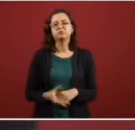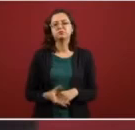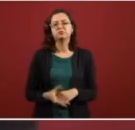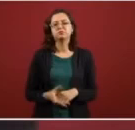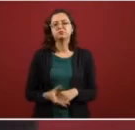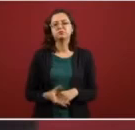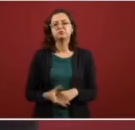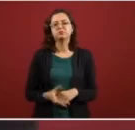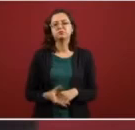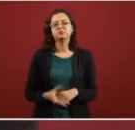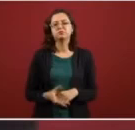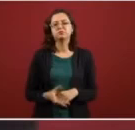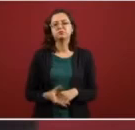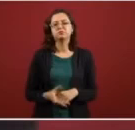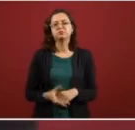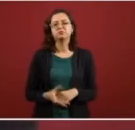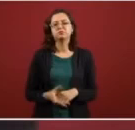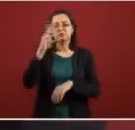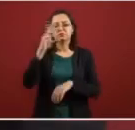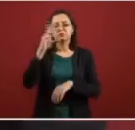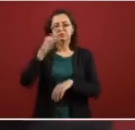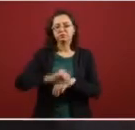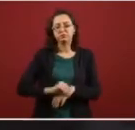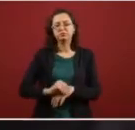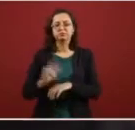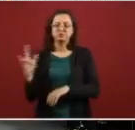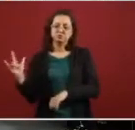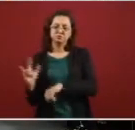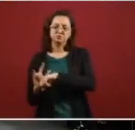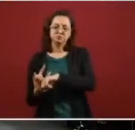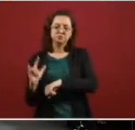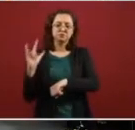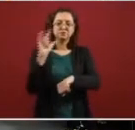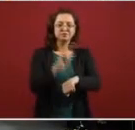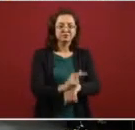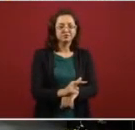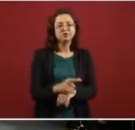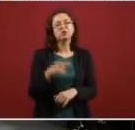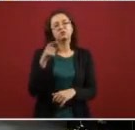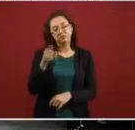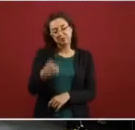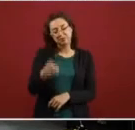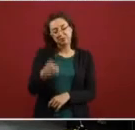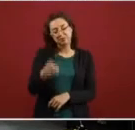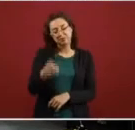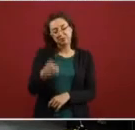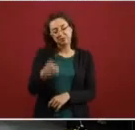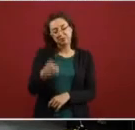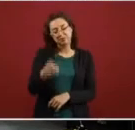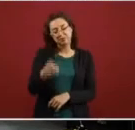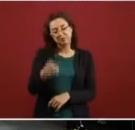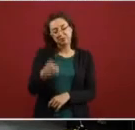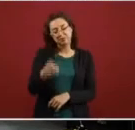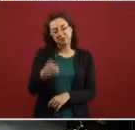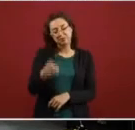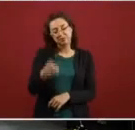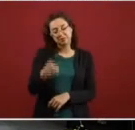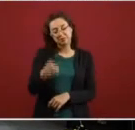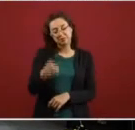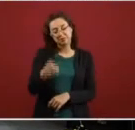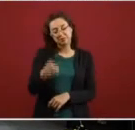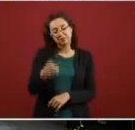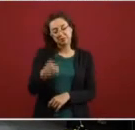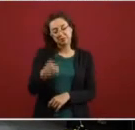this authorization, but you can imagine. ¿Saben ustedes que cada autorización requiere hablarle a alguien? That every